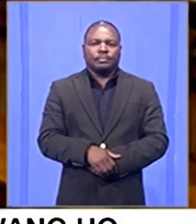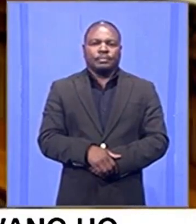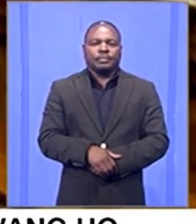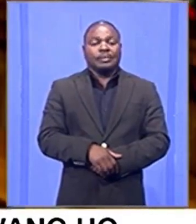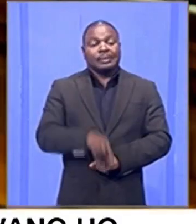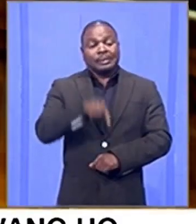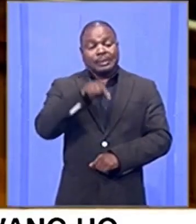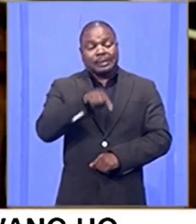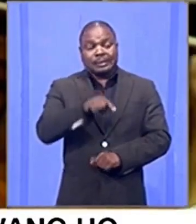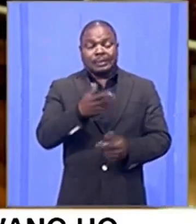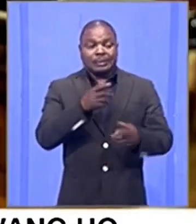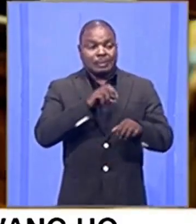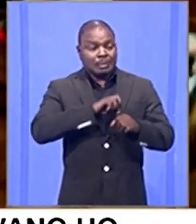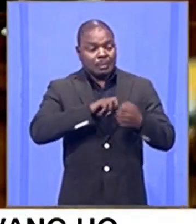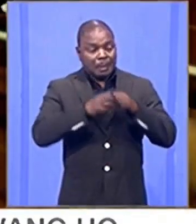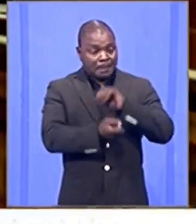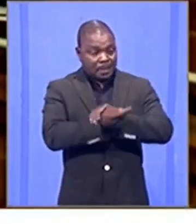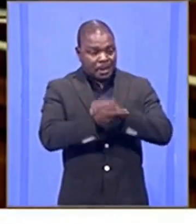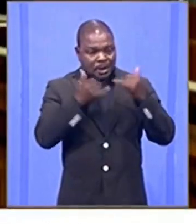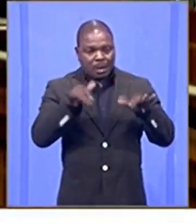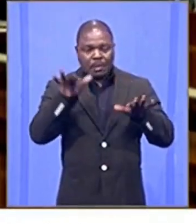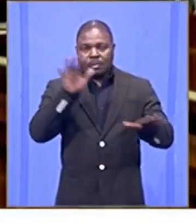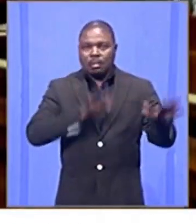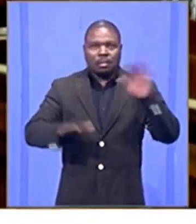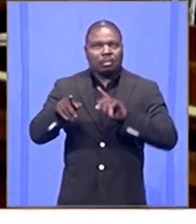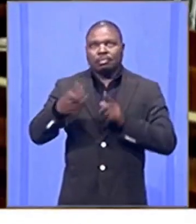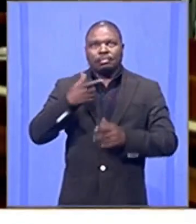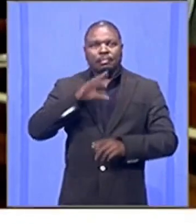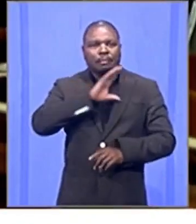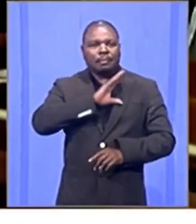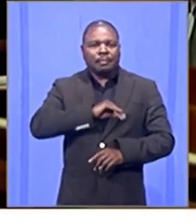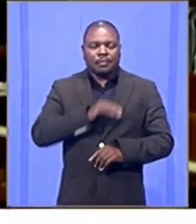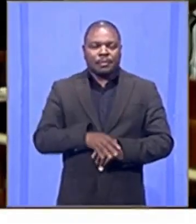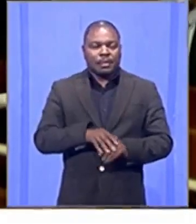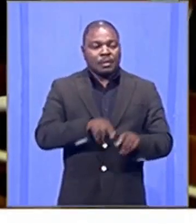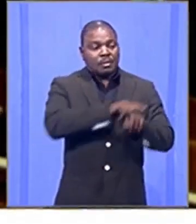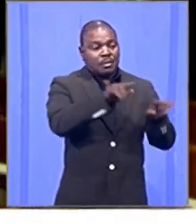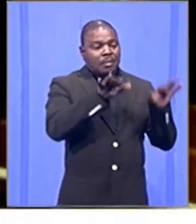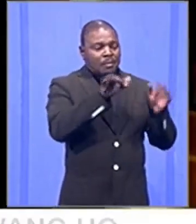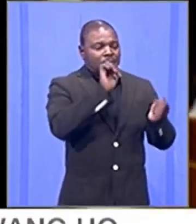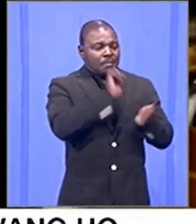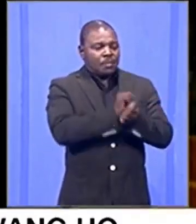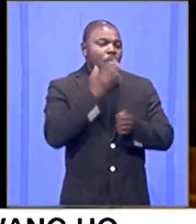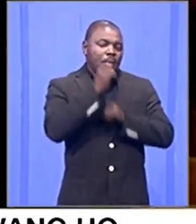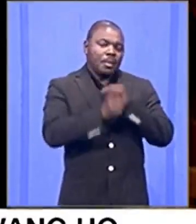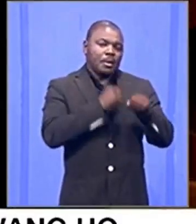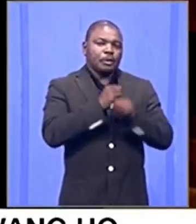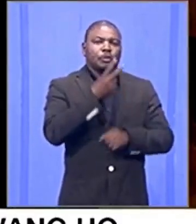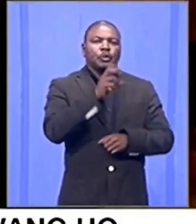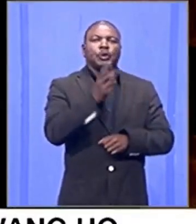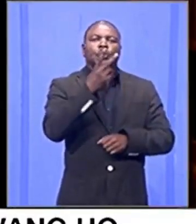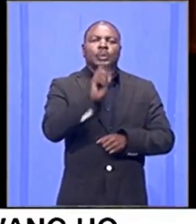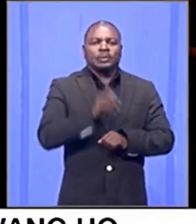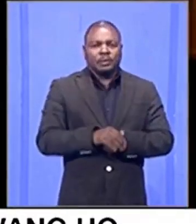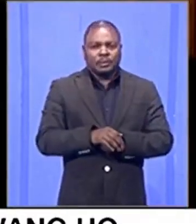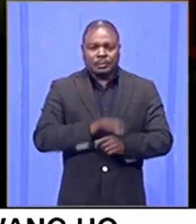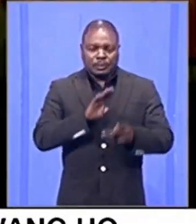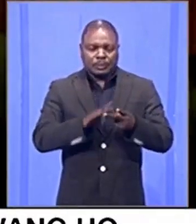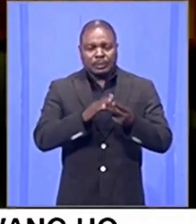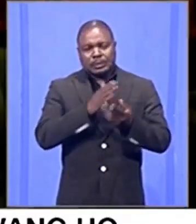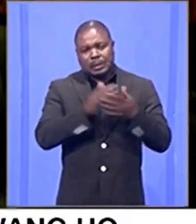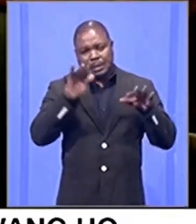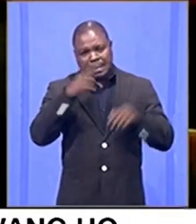Maemo ana a sile mahlatsipa ke tsalo ena a sena tshepo. Baqosuwa bana ba tshwerwe ka Phupjane ka 2020. Batho ba bang bana le tumelo